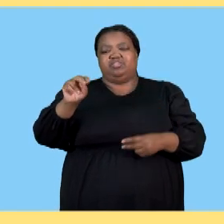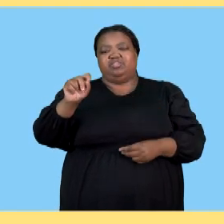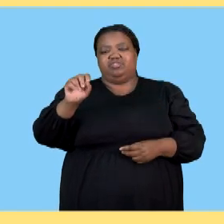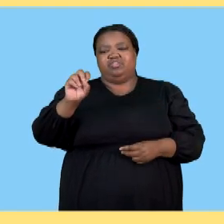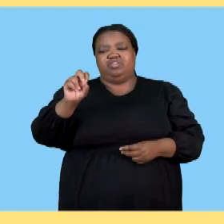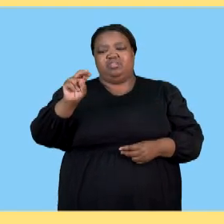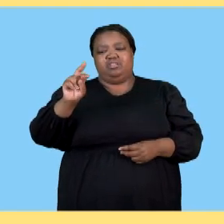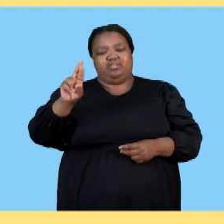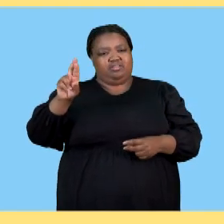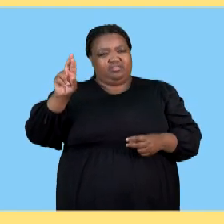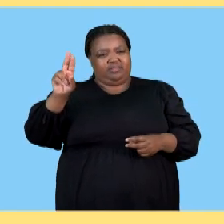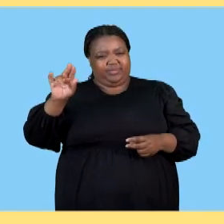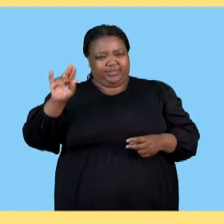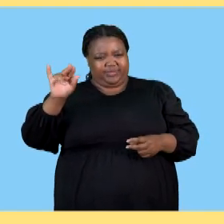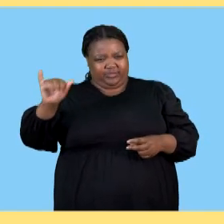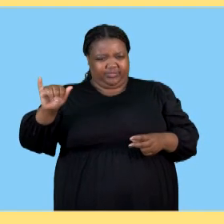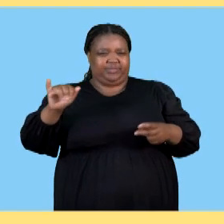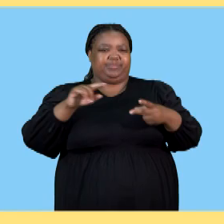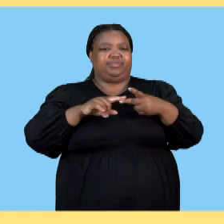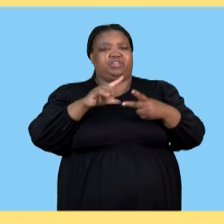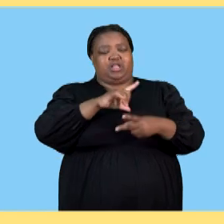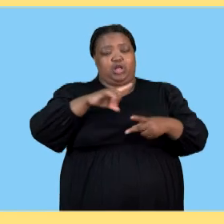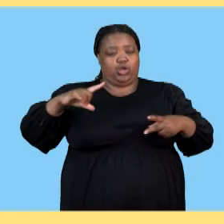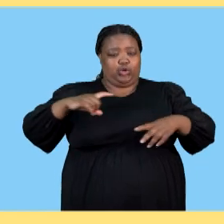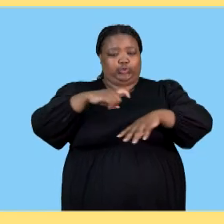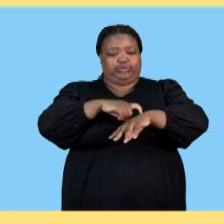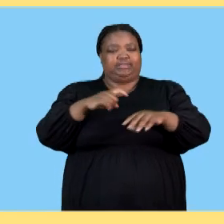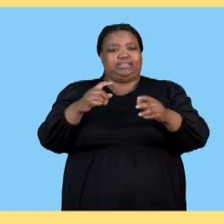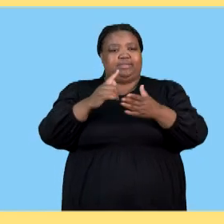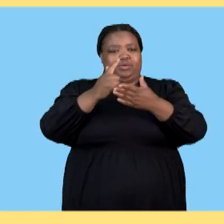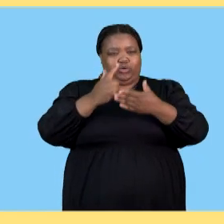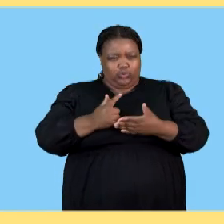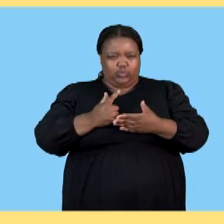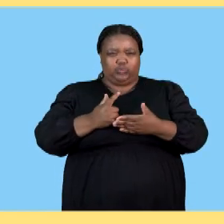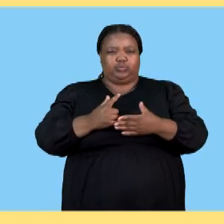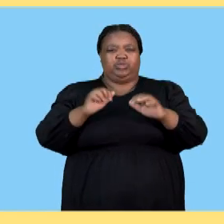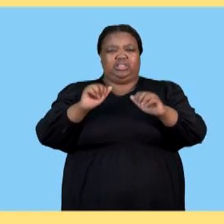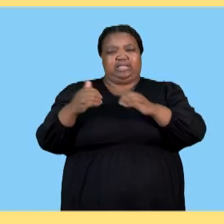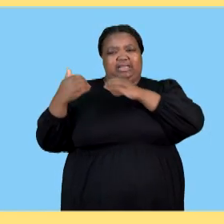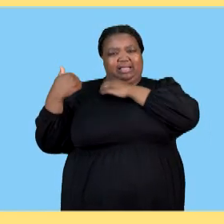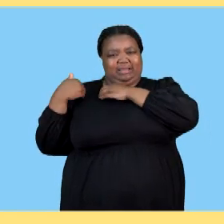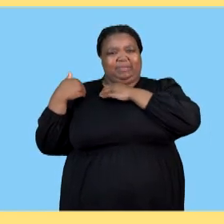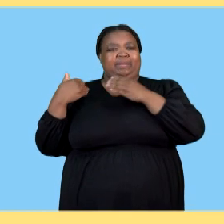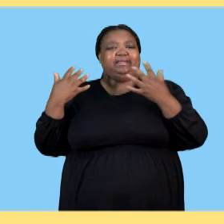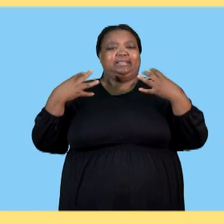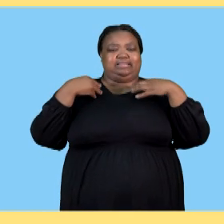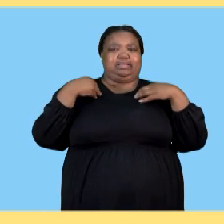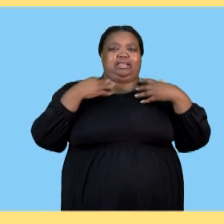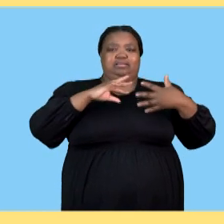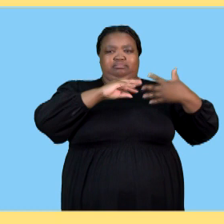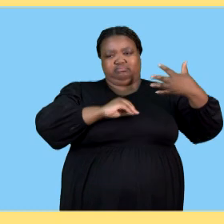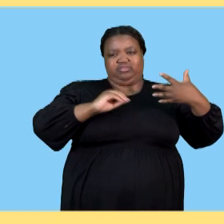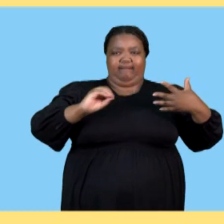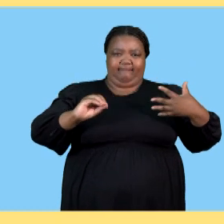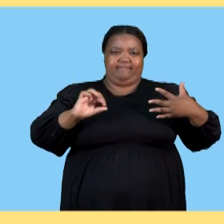current liabilities, as well as the long-term loan. So what we want to do in this case is to